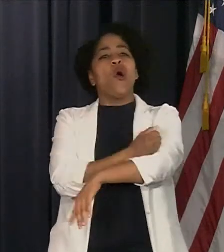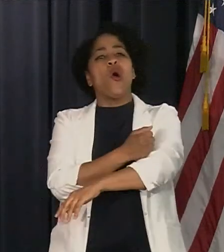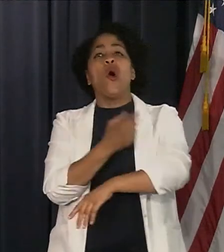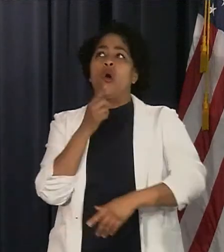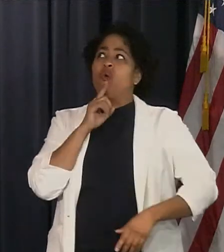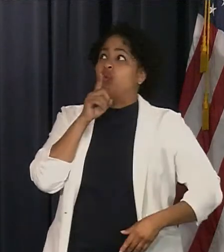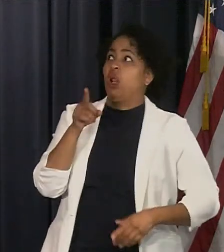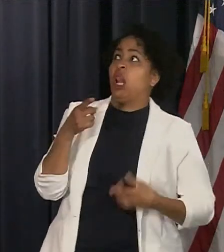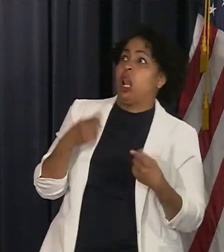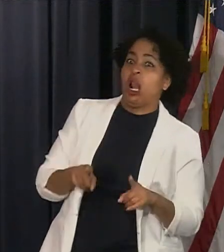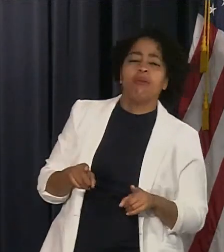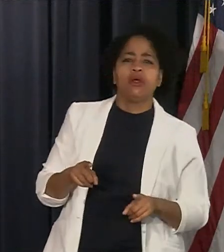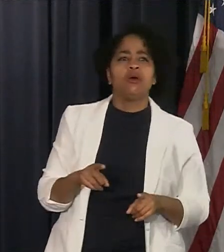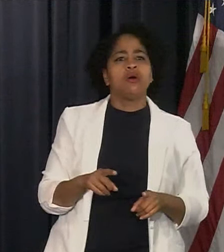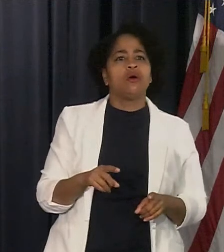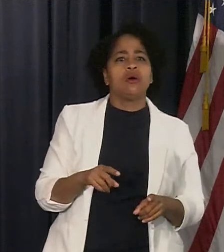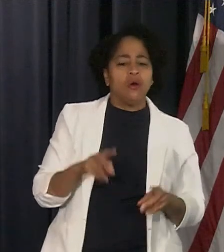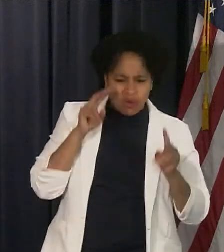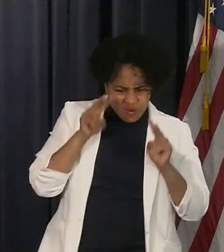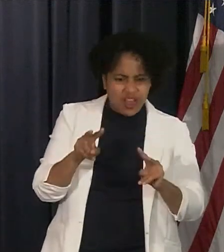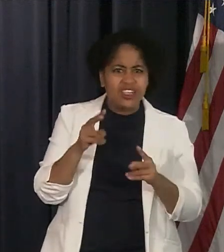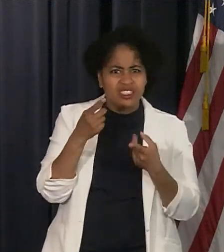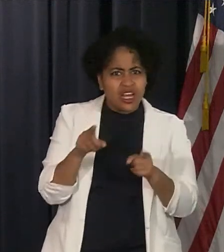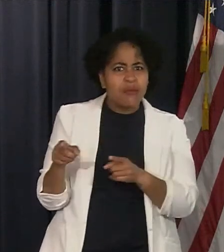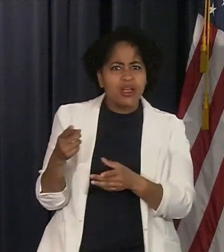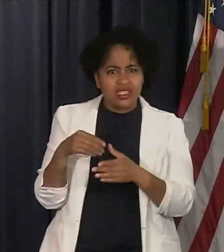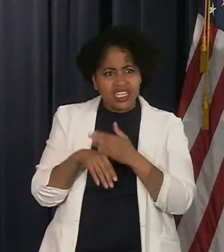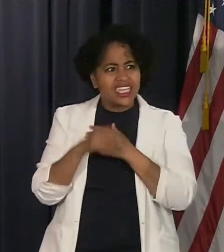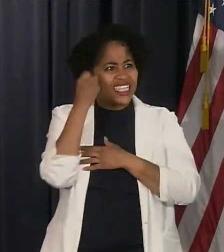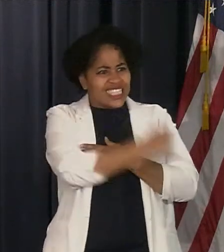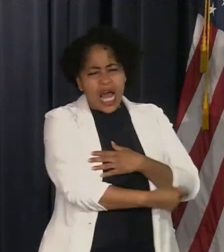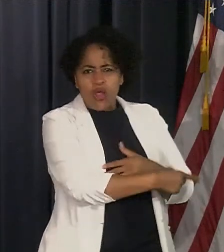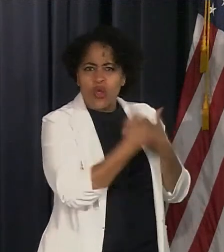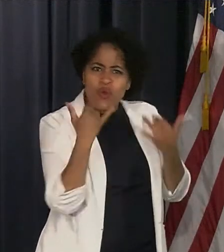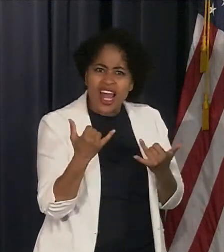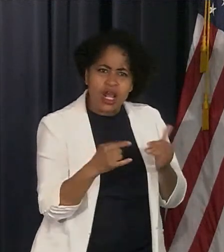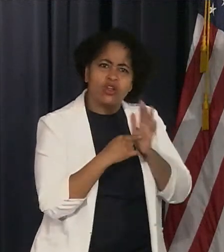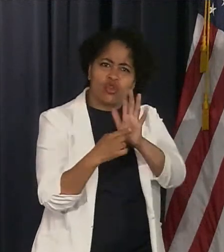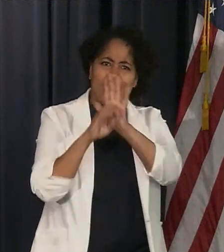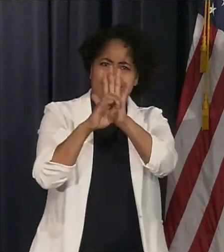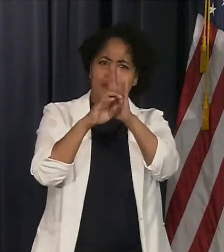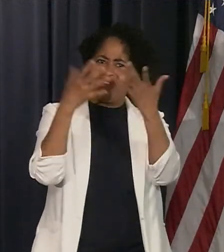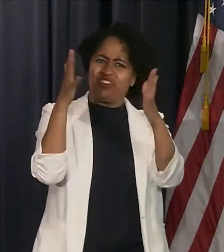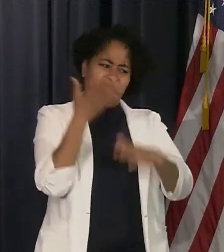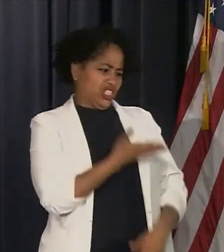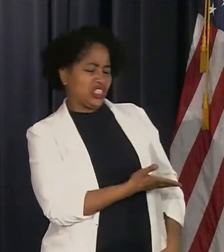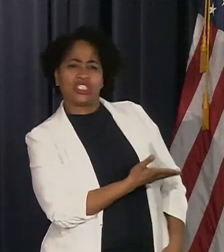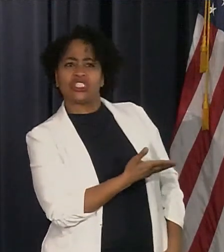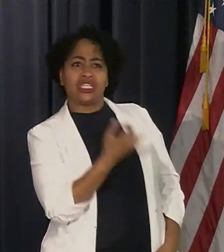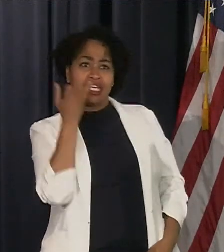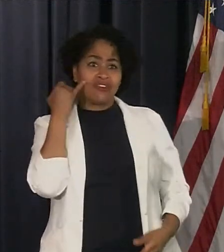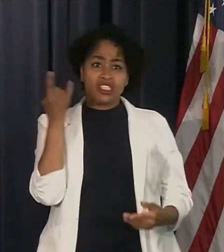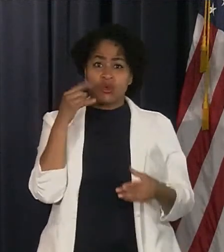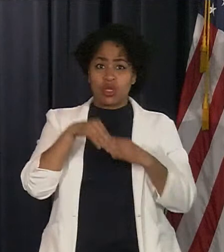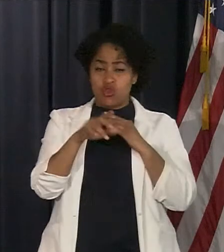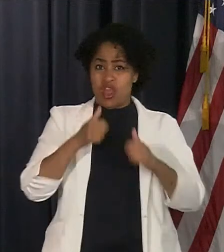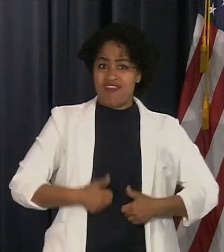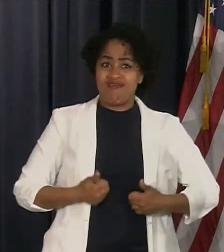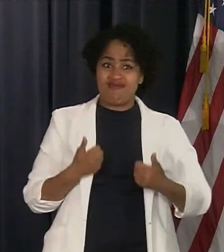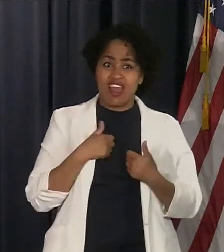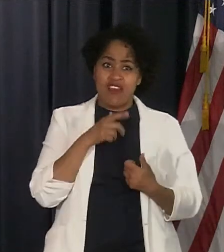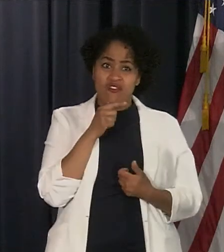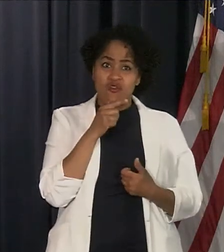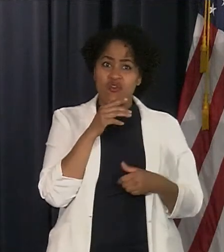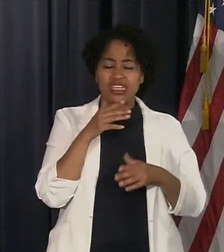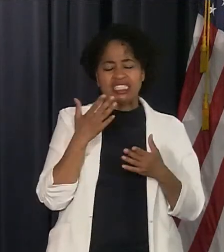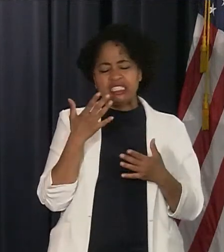real. Turn on the TV and watch what's happening in the South right now. And please, if you've got somebody in your life that's on